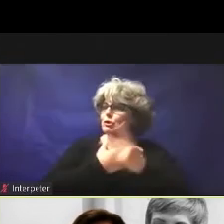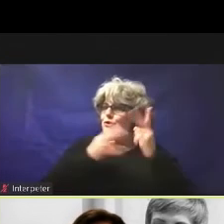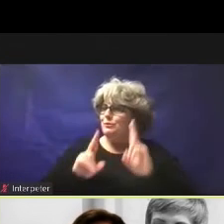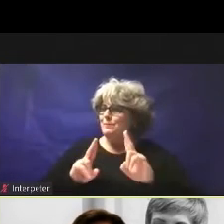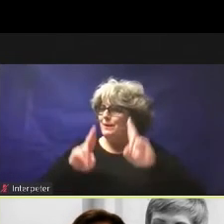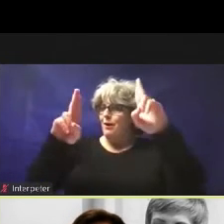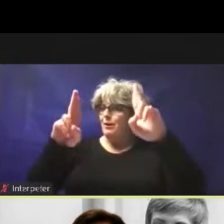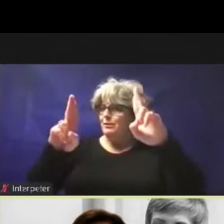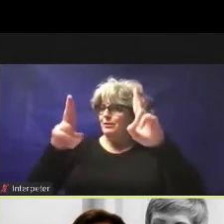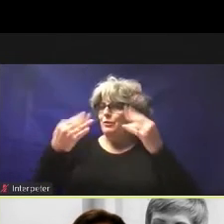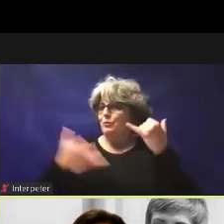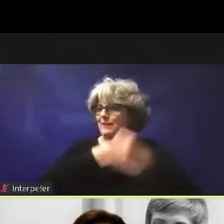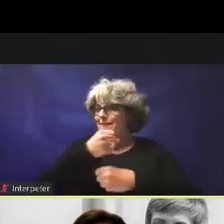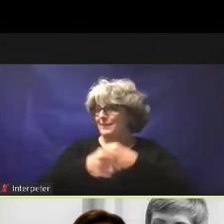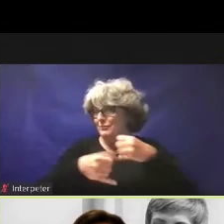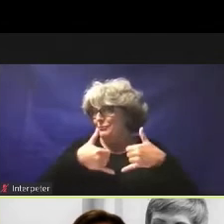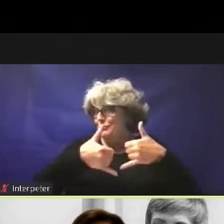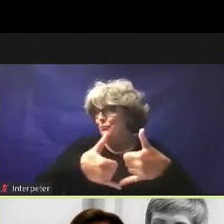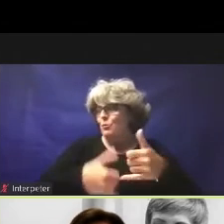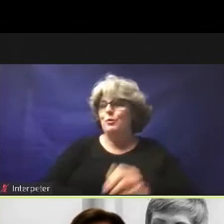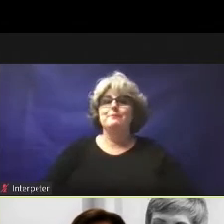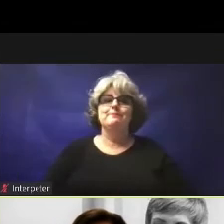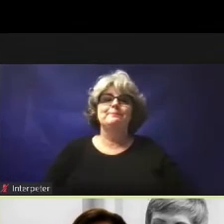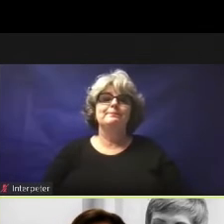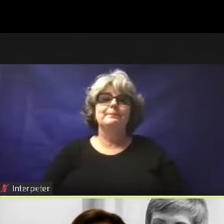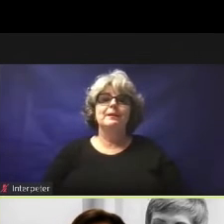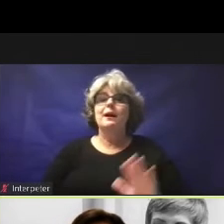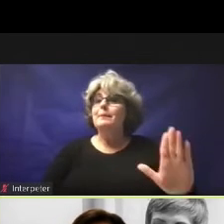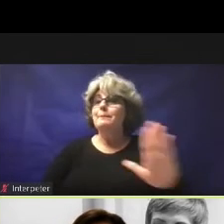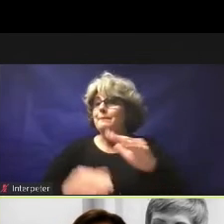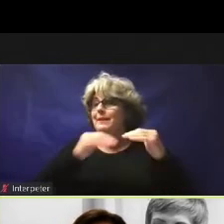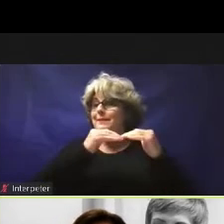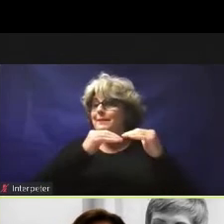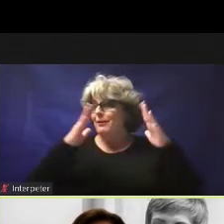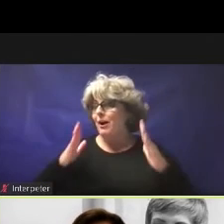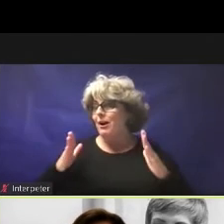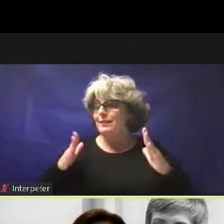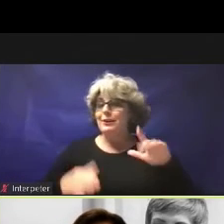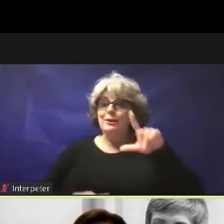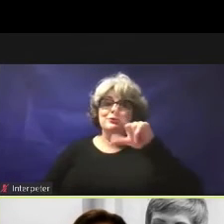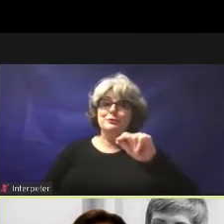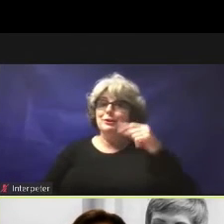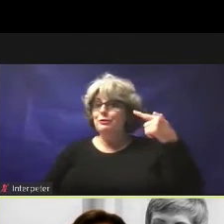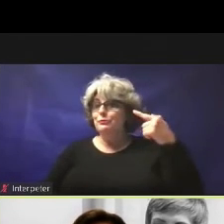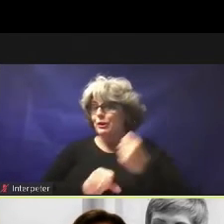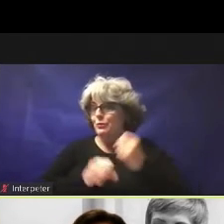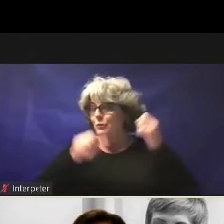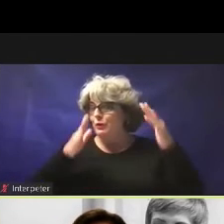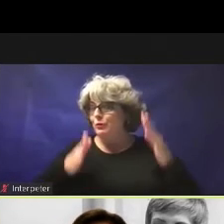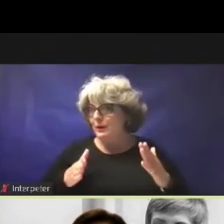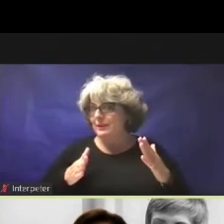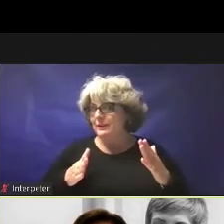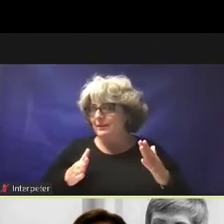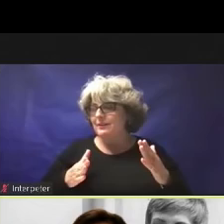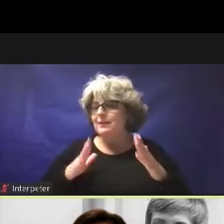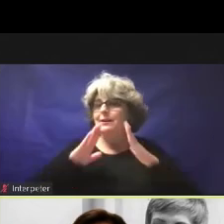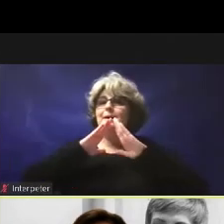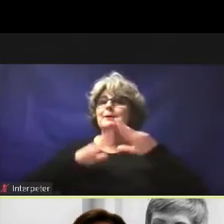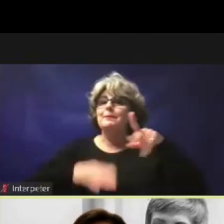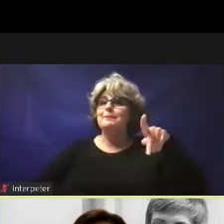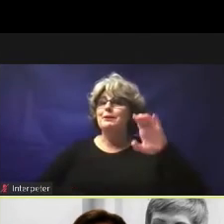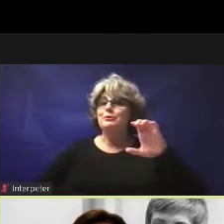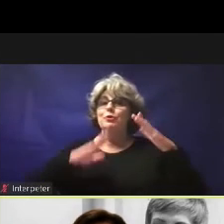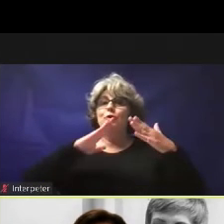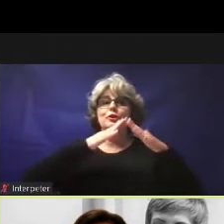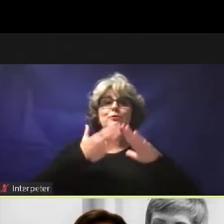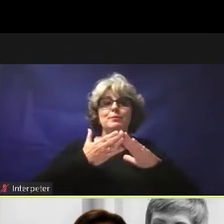this year's Ruppe Award. As voted by their colleagues, the 2021 winner is the Peace Corps